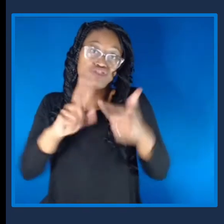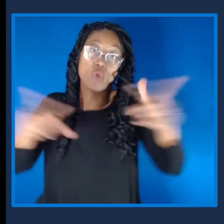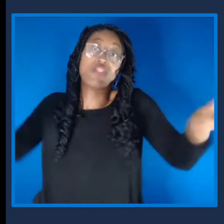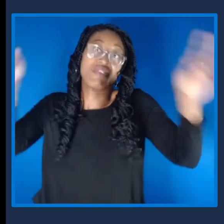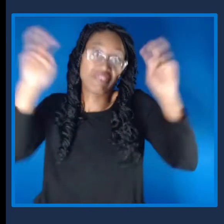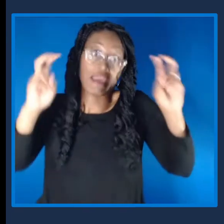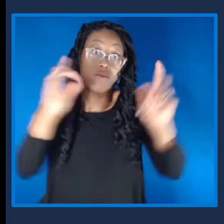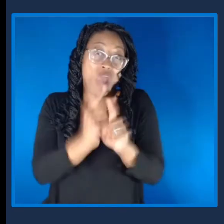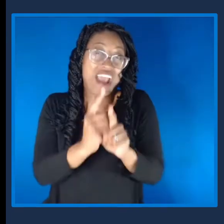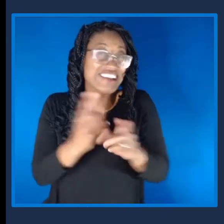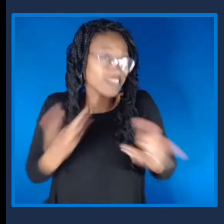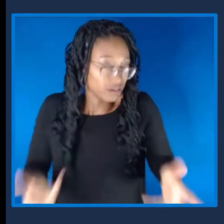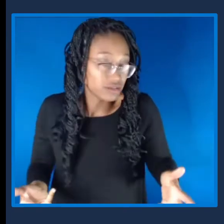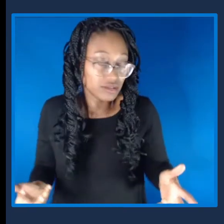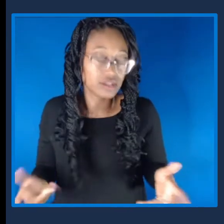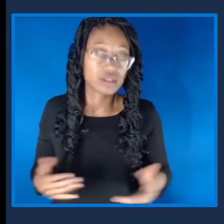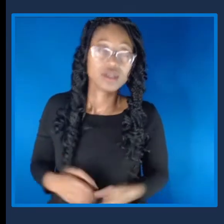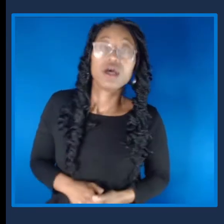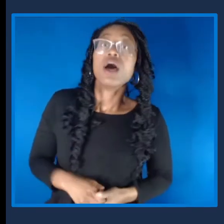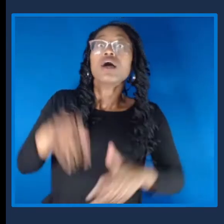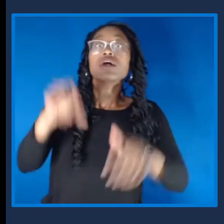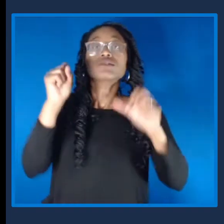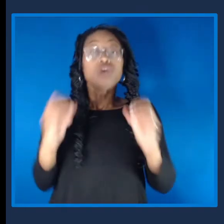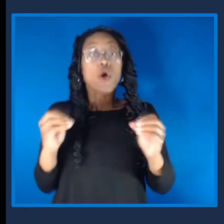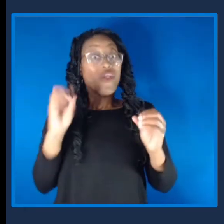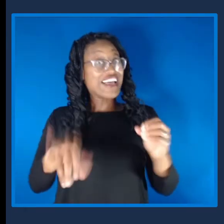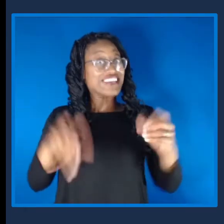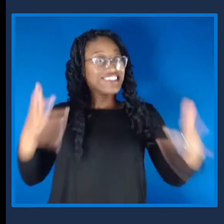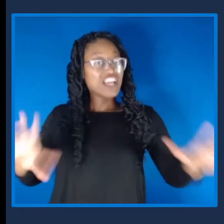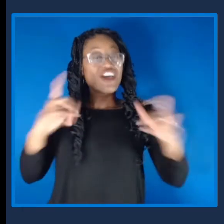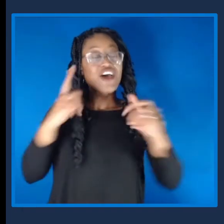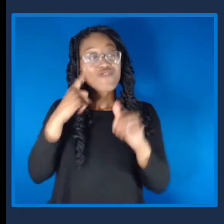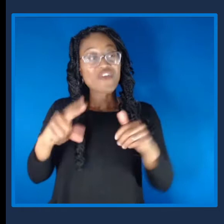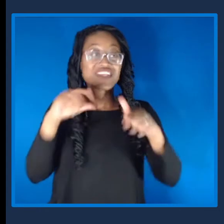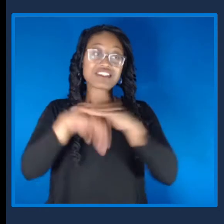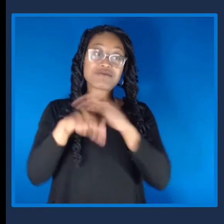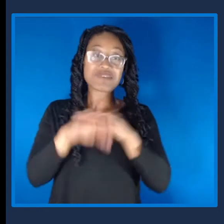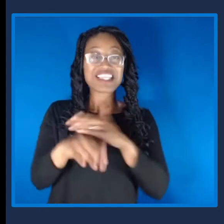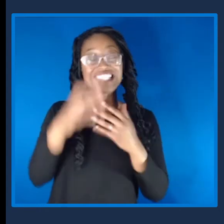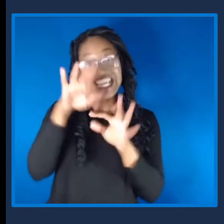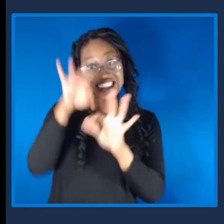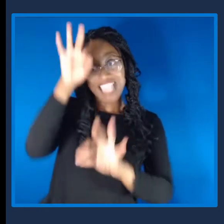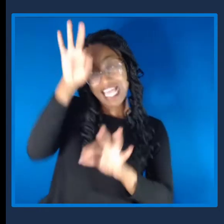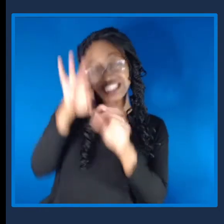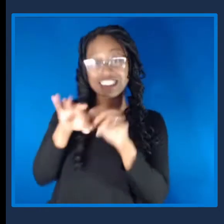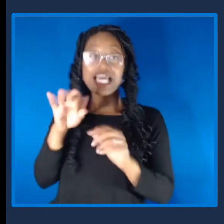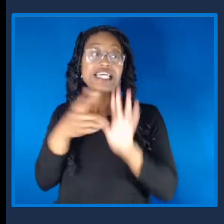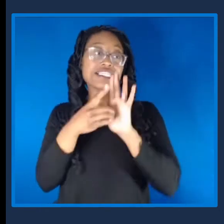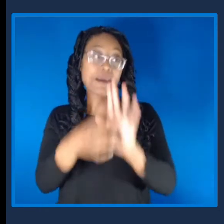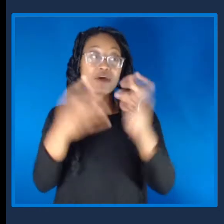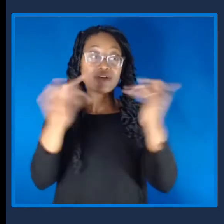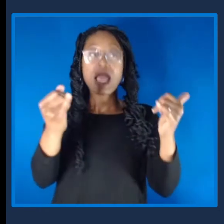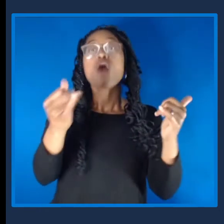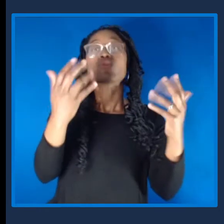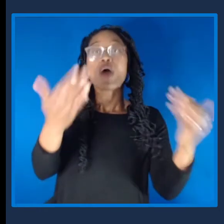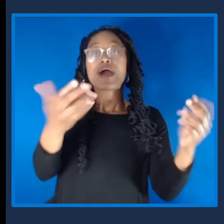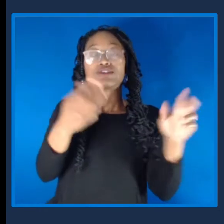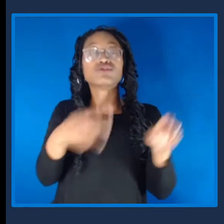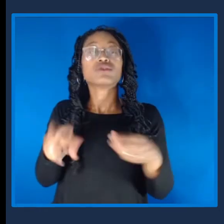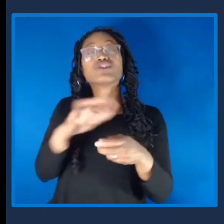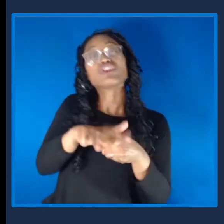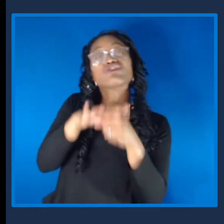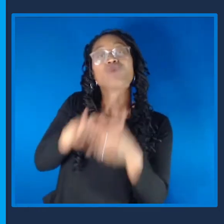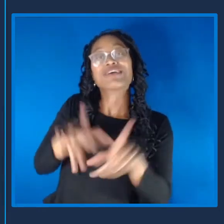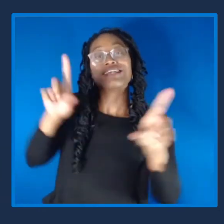another. Okay, so that's the Accessibility Insights demo. We'll move on now to stress testing and talking about some